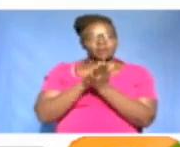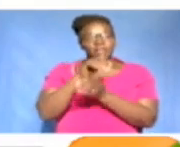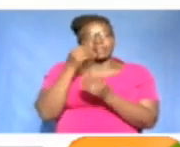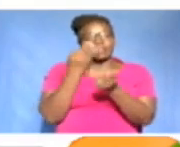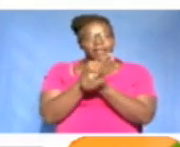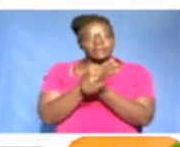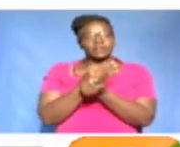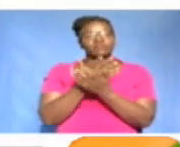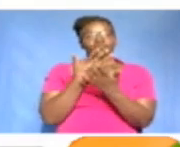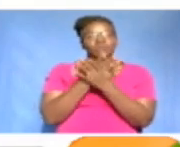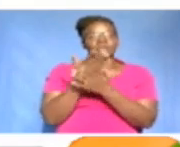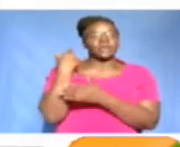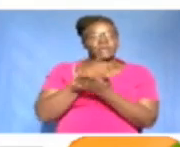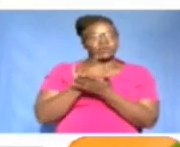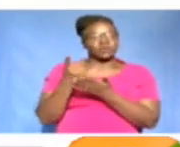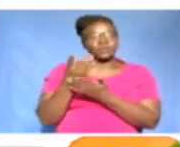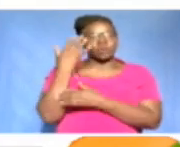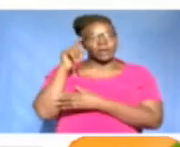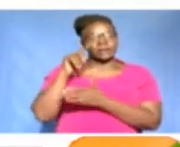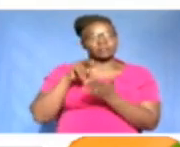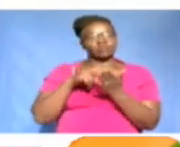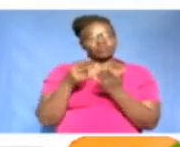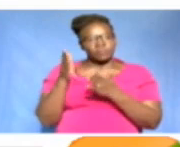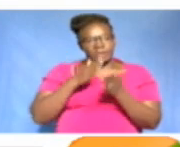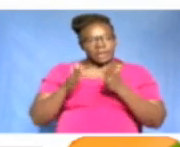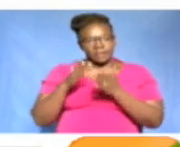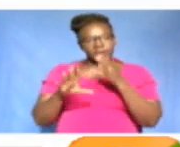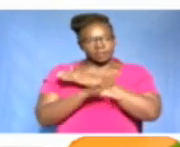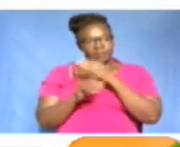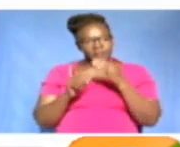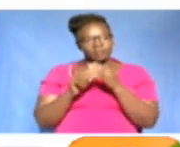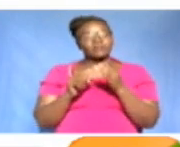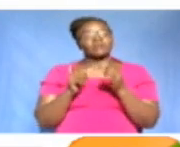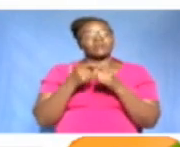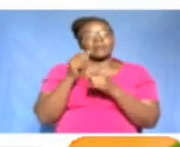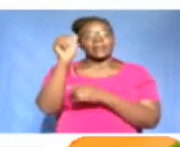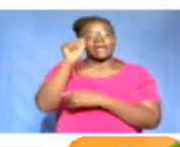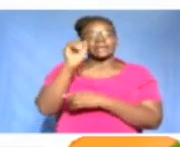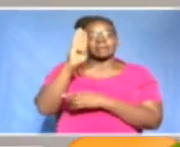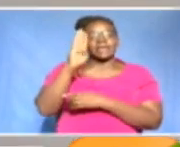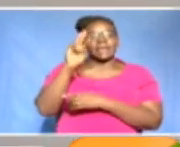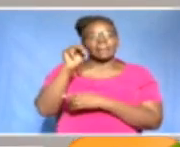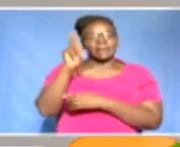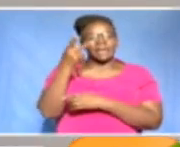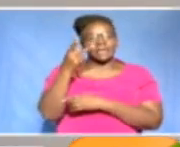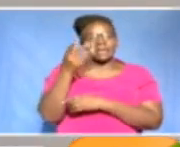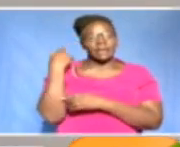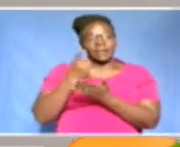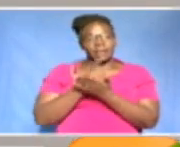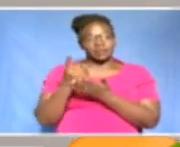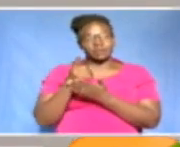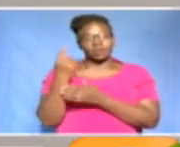week for conspiring to defraud the lender, which has since been taken over by SBM Kenya. Last week, only former Chase Bank